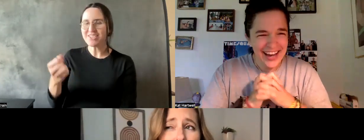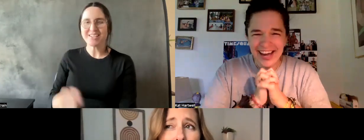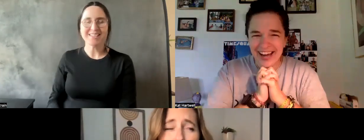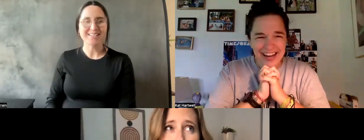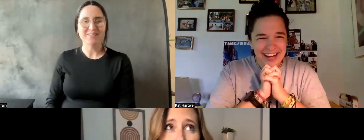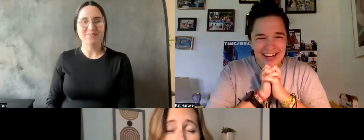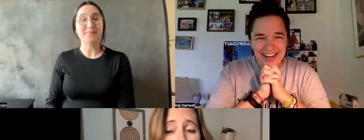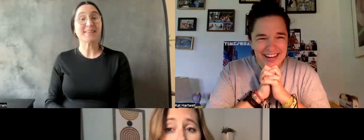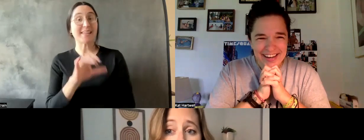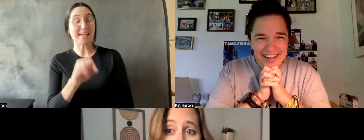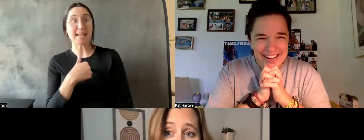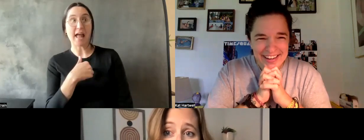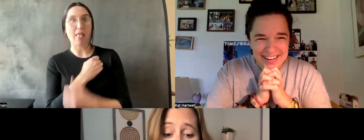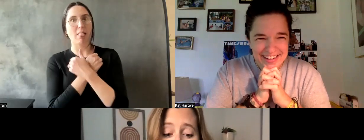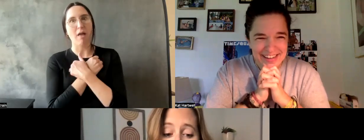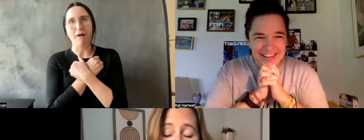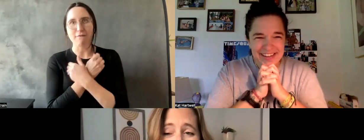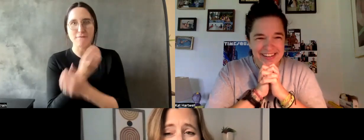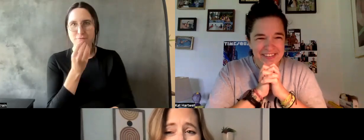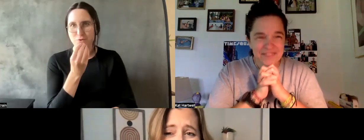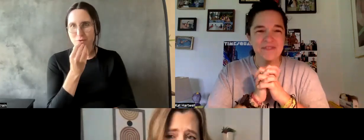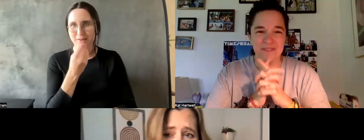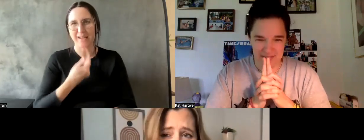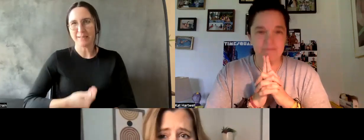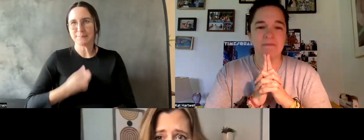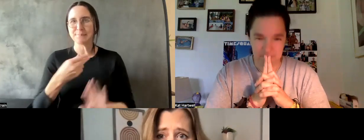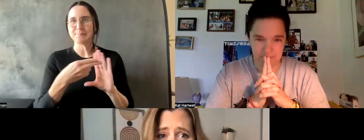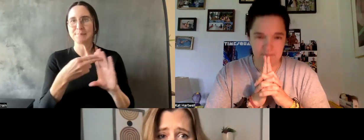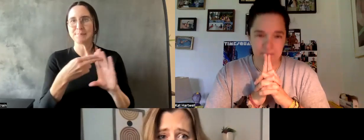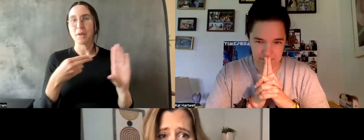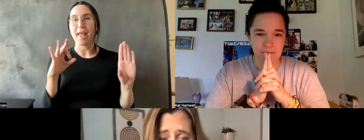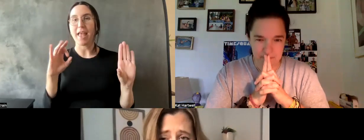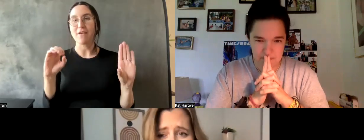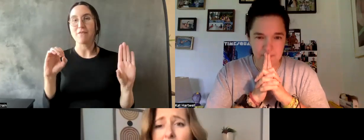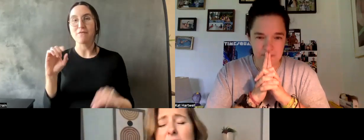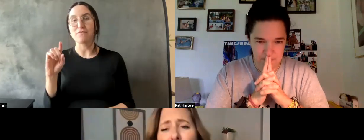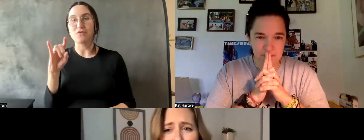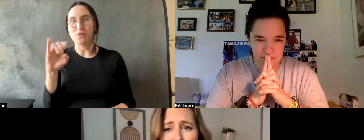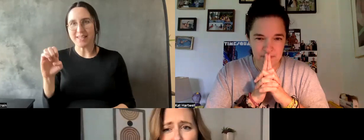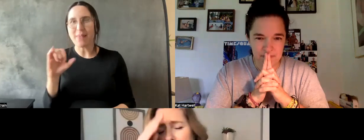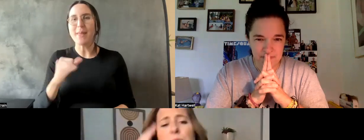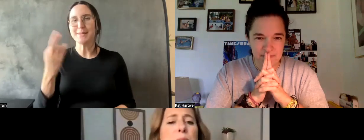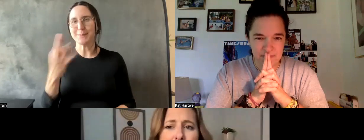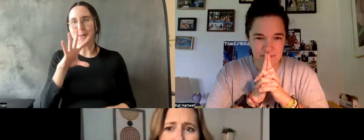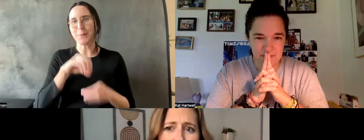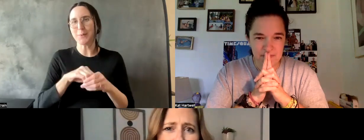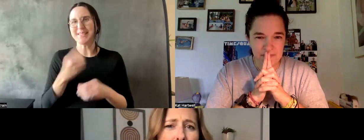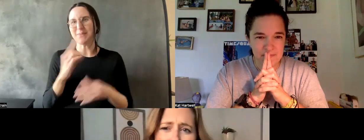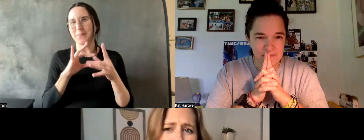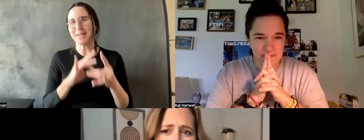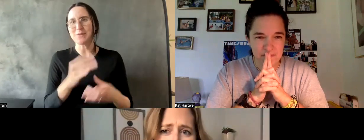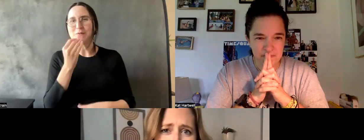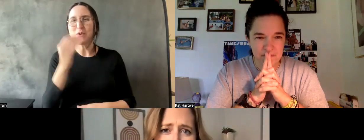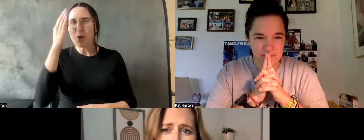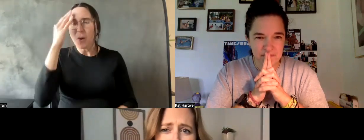I'm a real foodie. Like I love food. And that's why there's like a kitchen segment in even if it's just like with Melissa Peterman, we